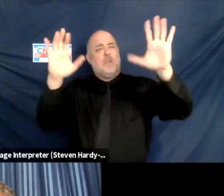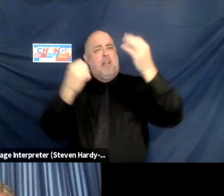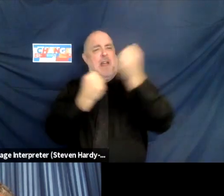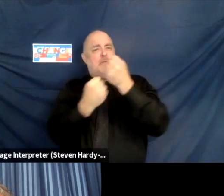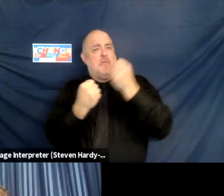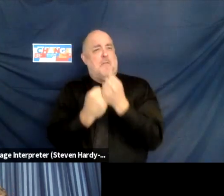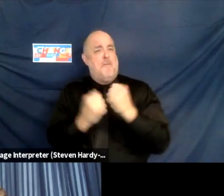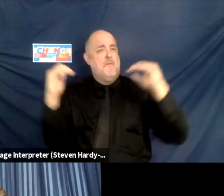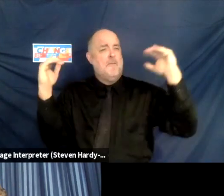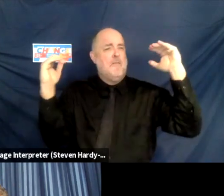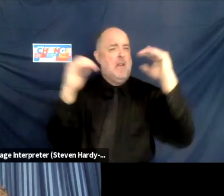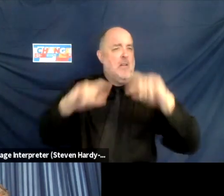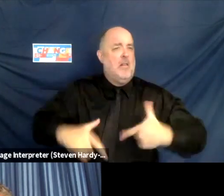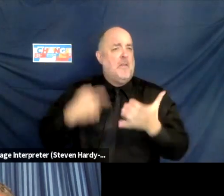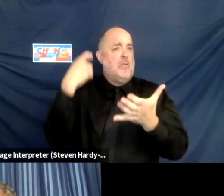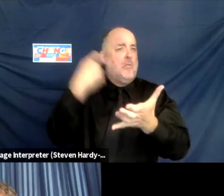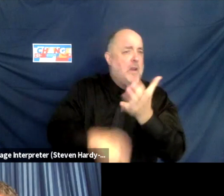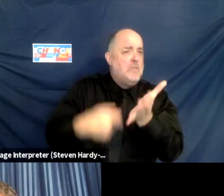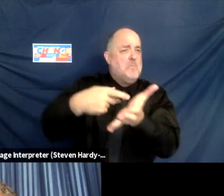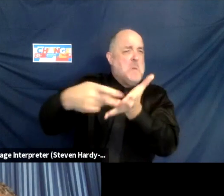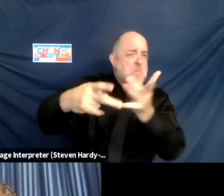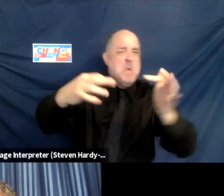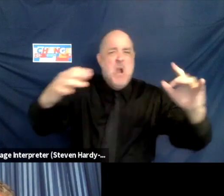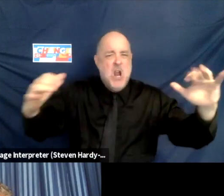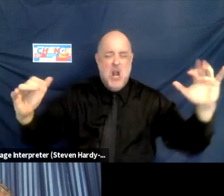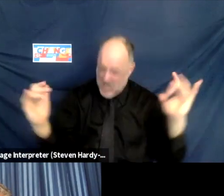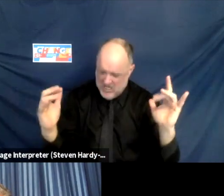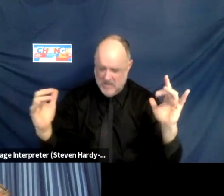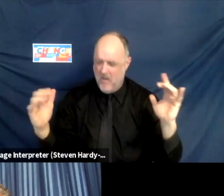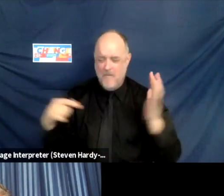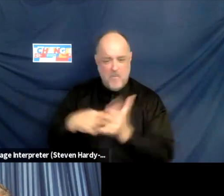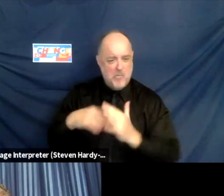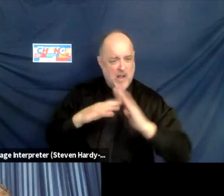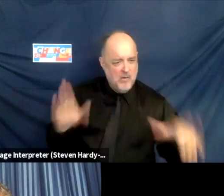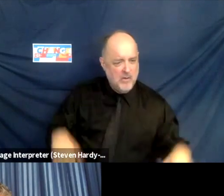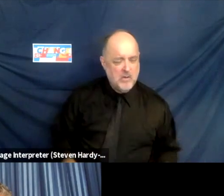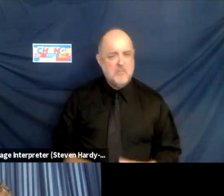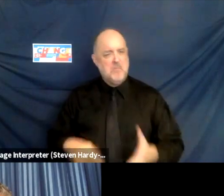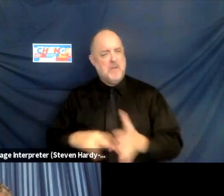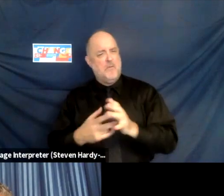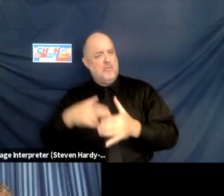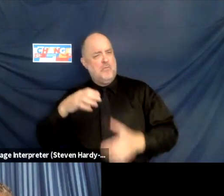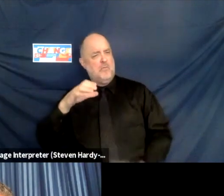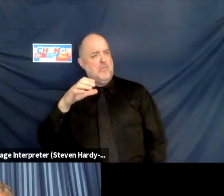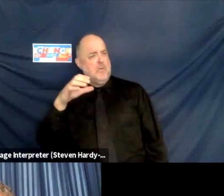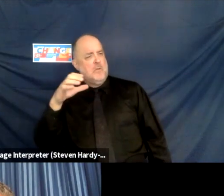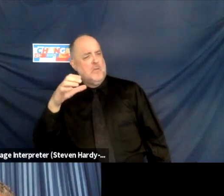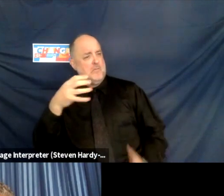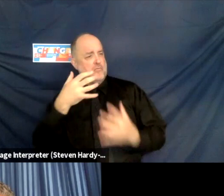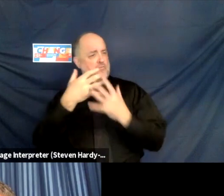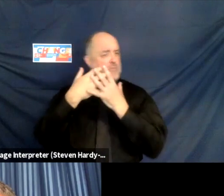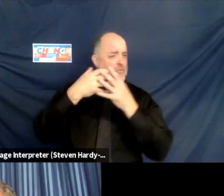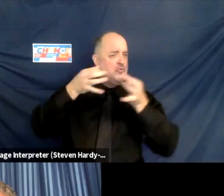living wage, immediate and effective investments in affordable housing, meaningful criminal justice reform, infrastructure improvements,